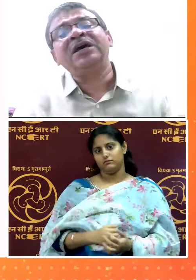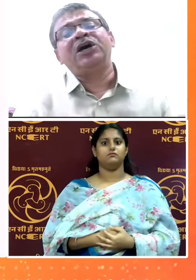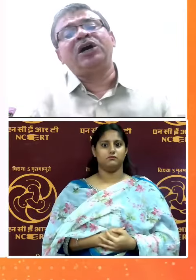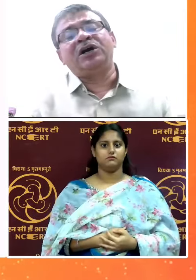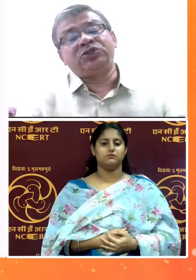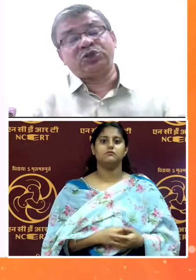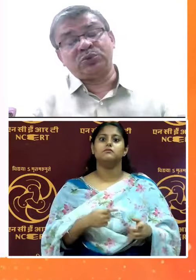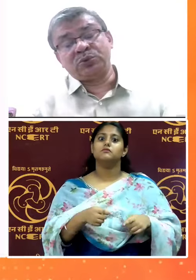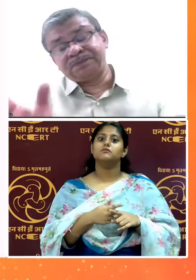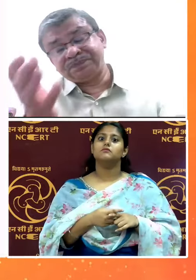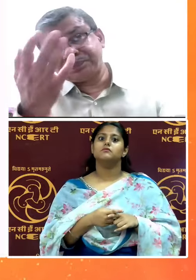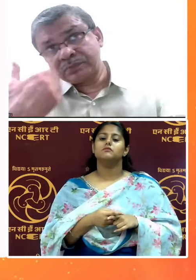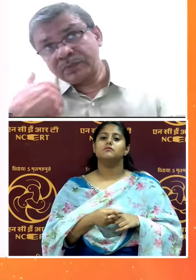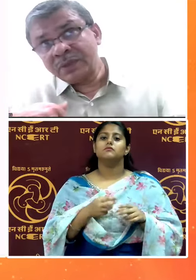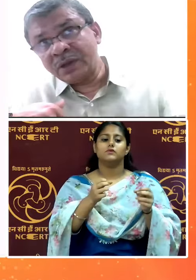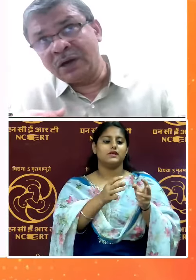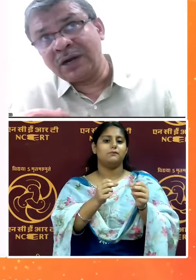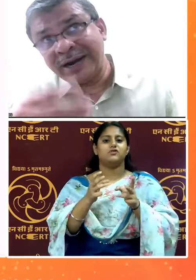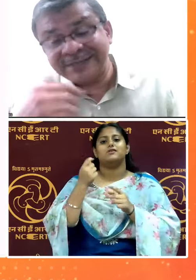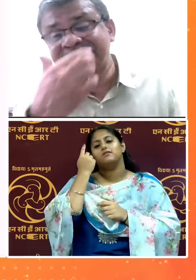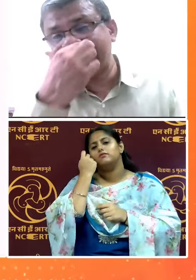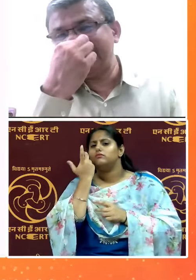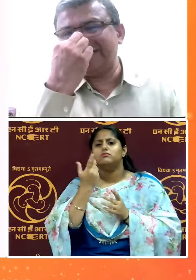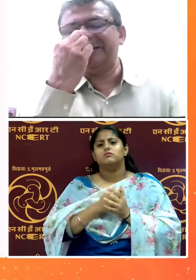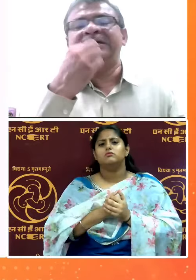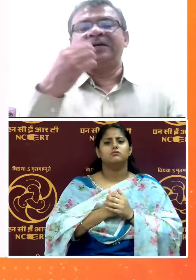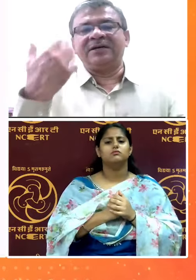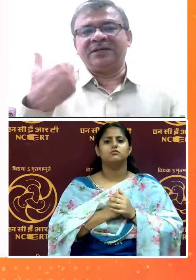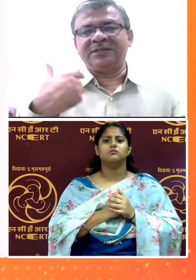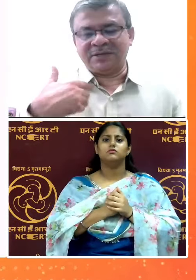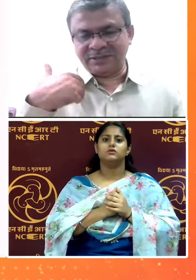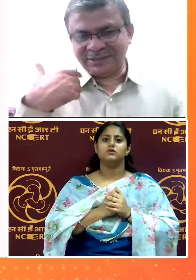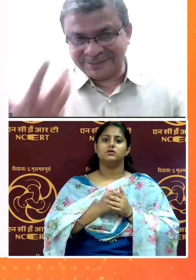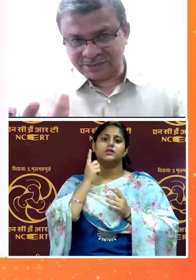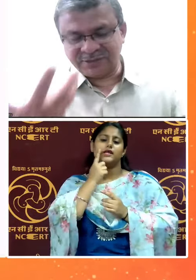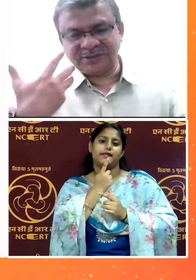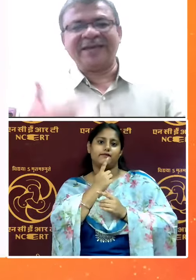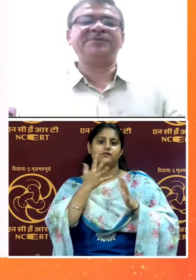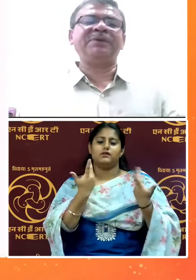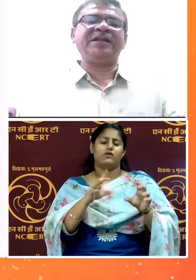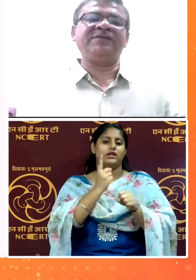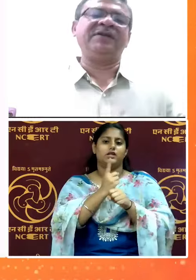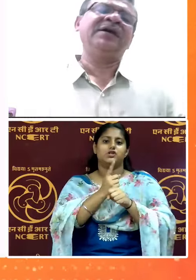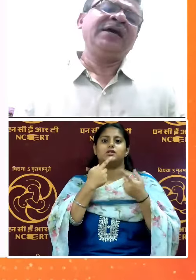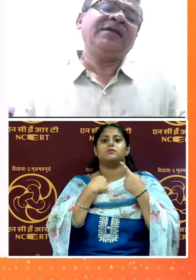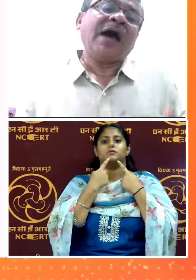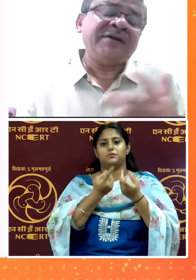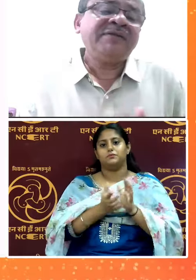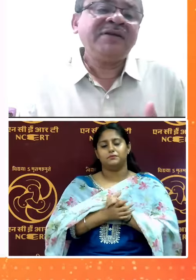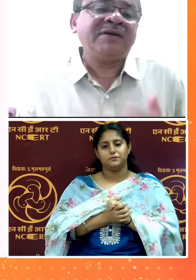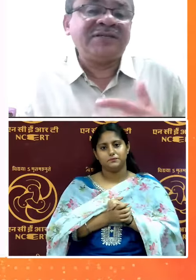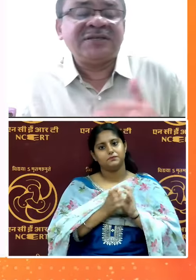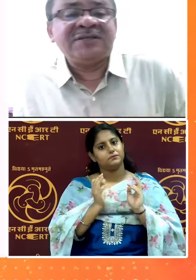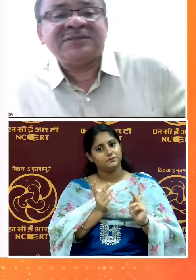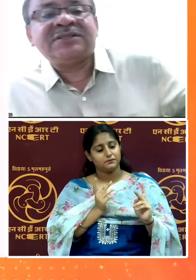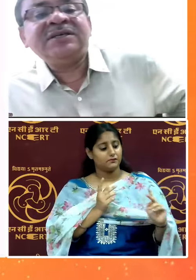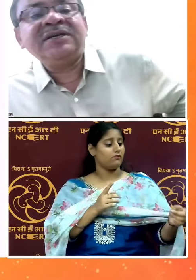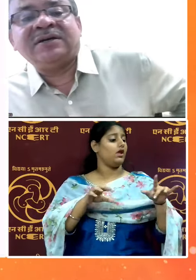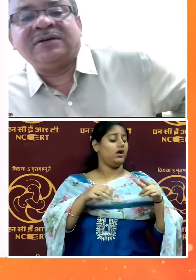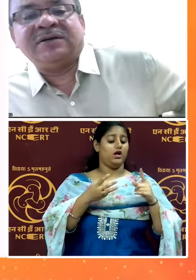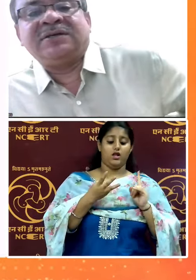child to understand the teacher's explanation.